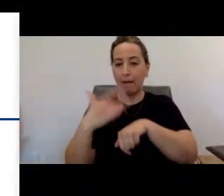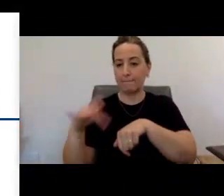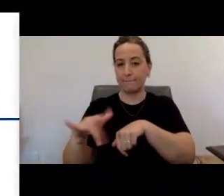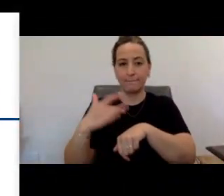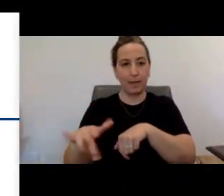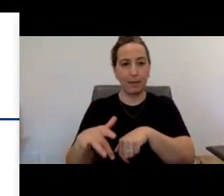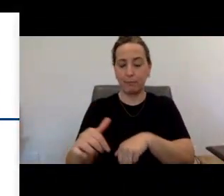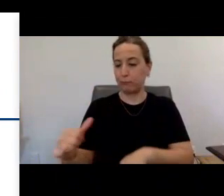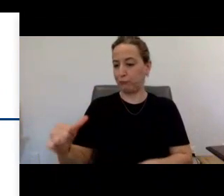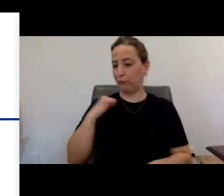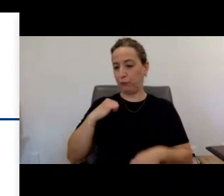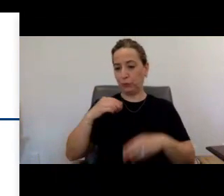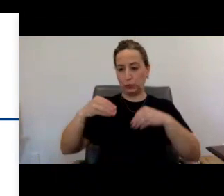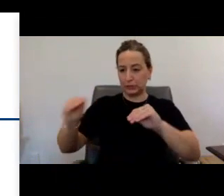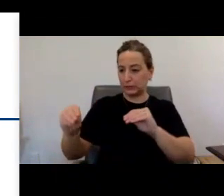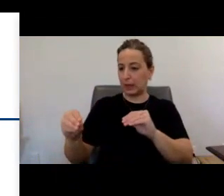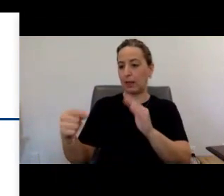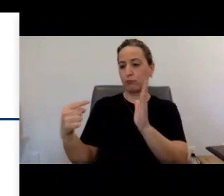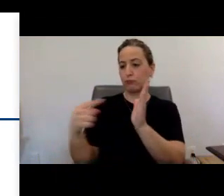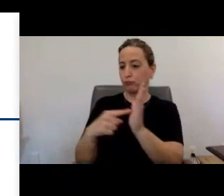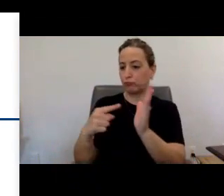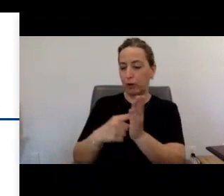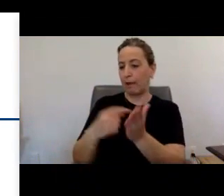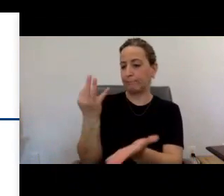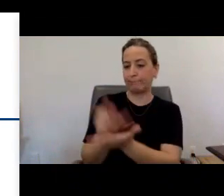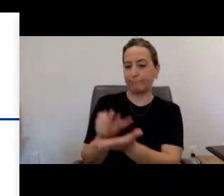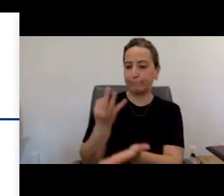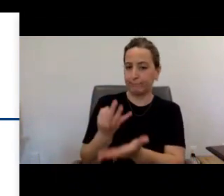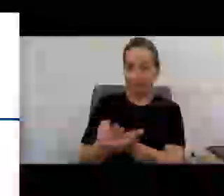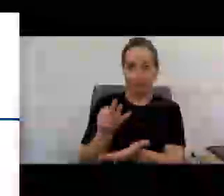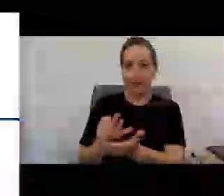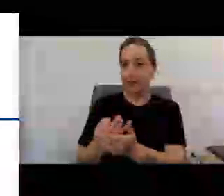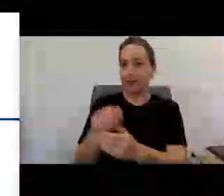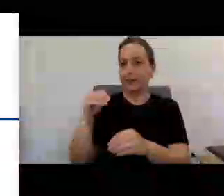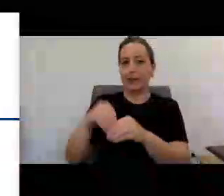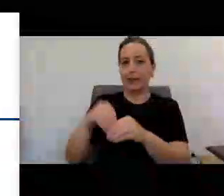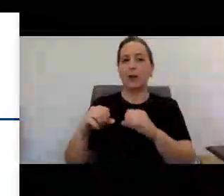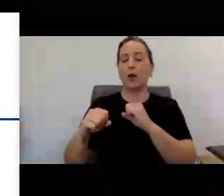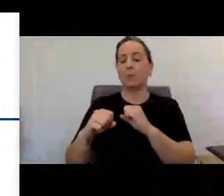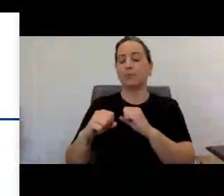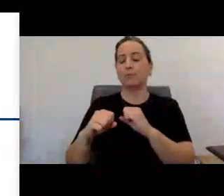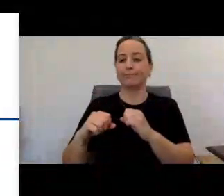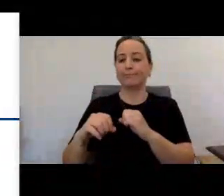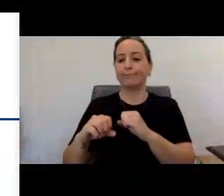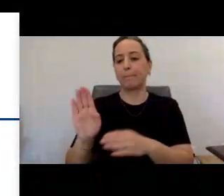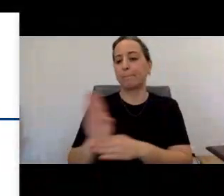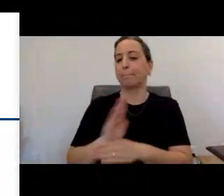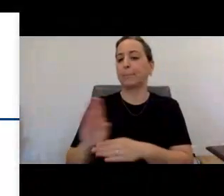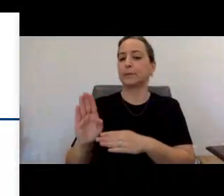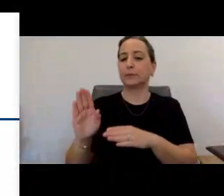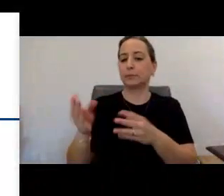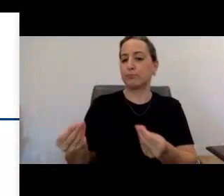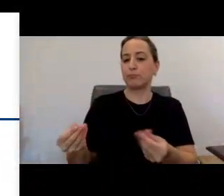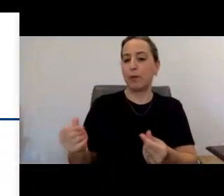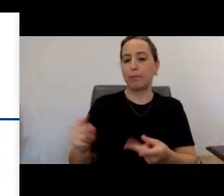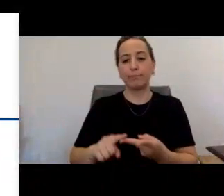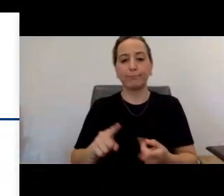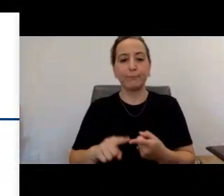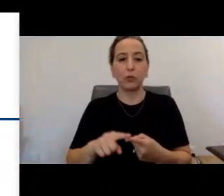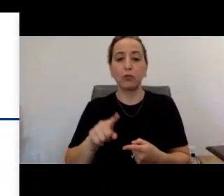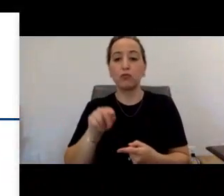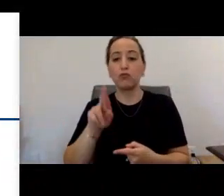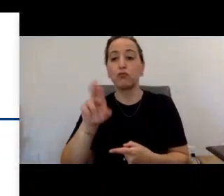to sell, lease, finance, or otherwise withhold housing or commercial property. Some examples of this include a realtor who's not